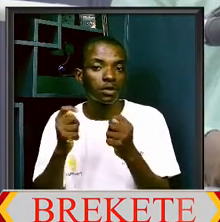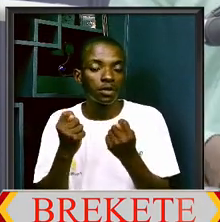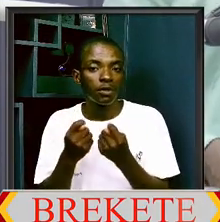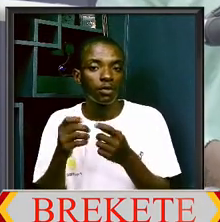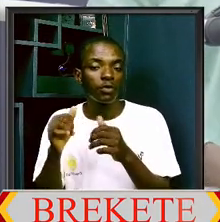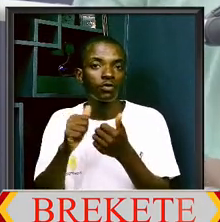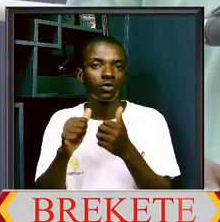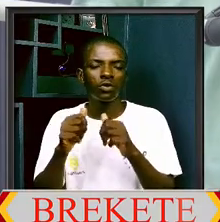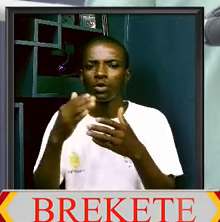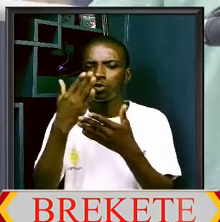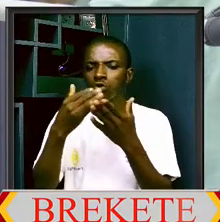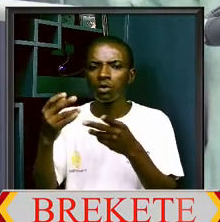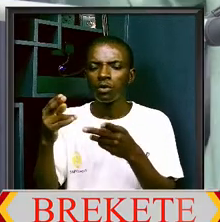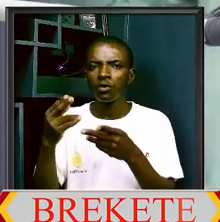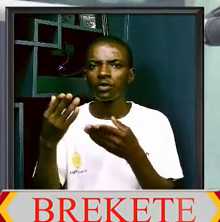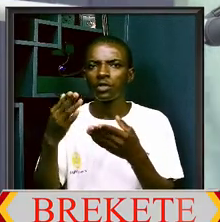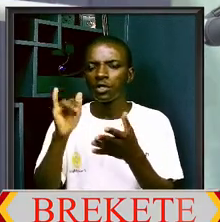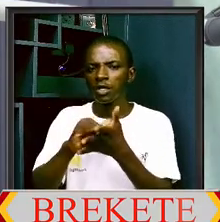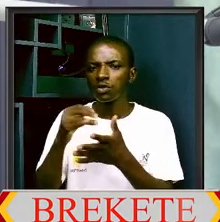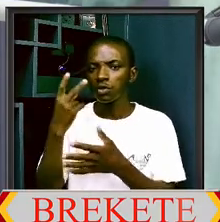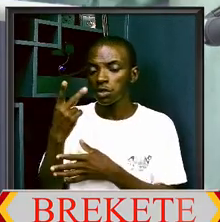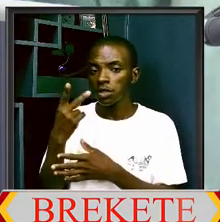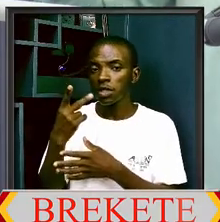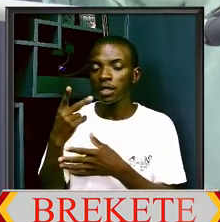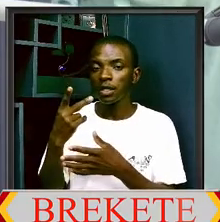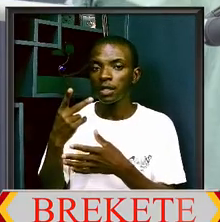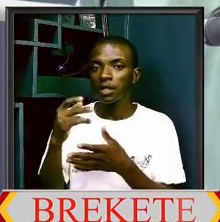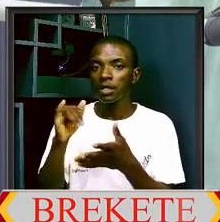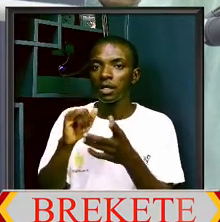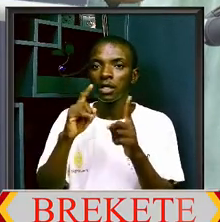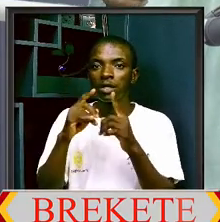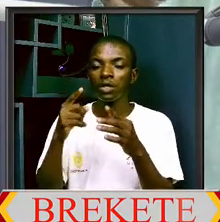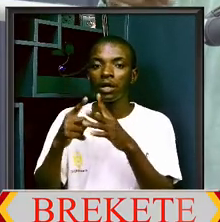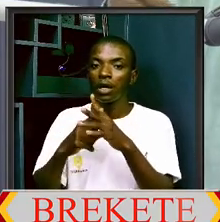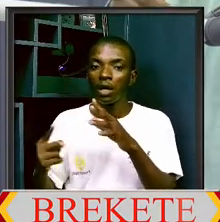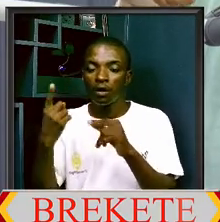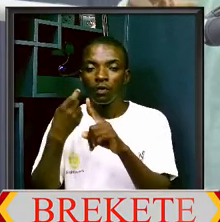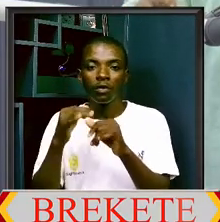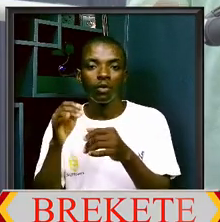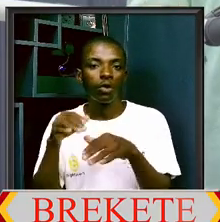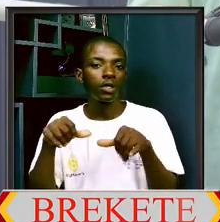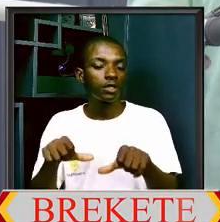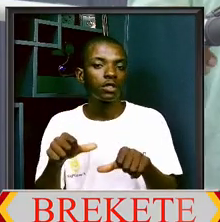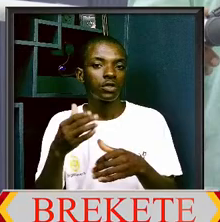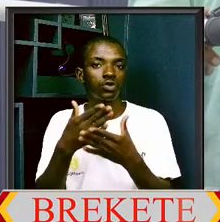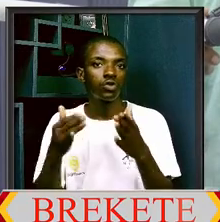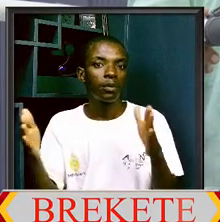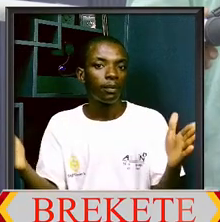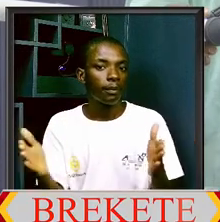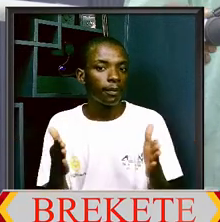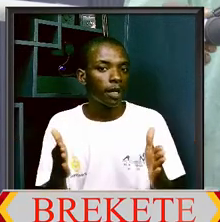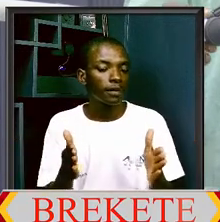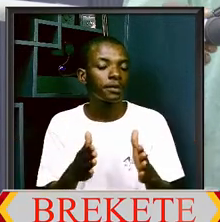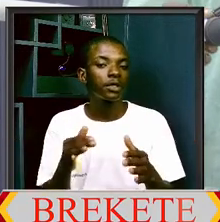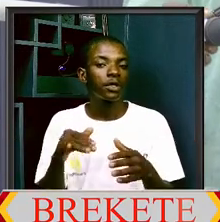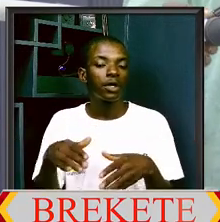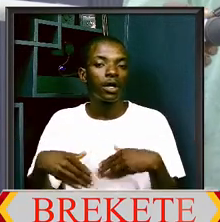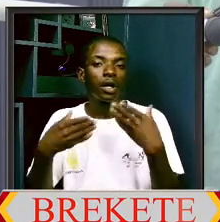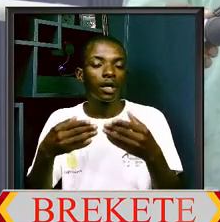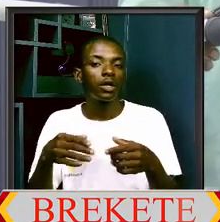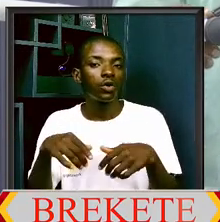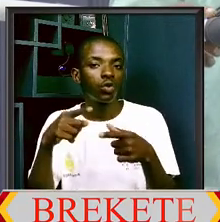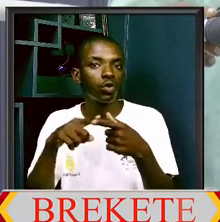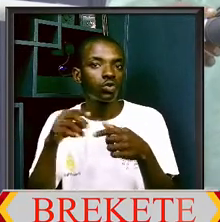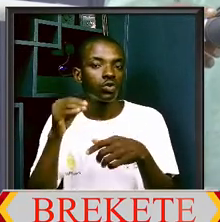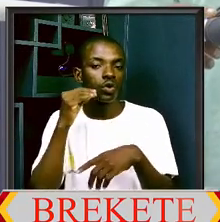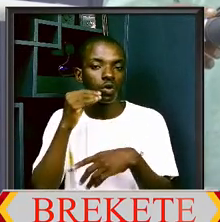one some of them you they see say they talk they pursue them for where they they stay some plan you carry them